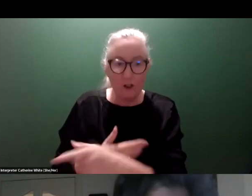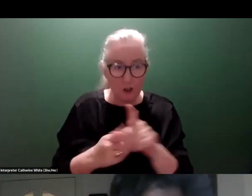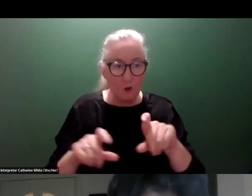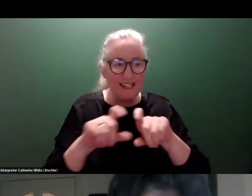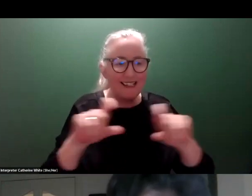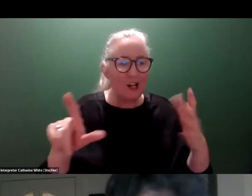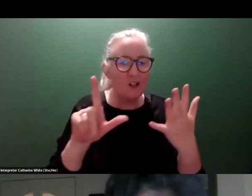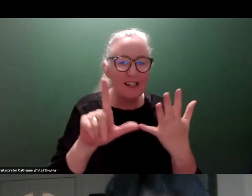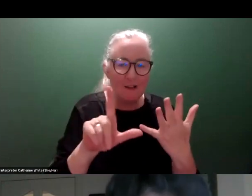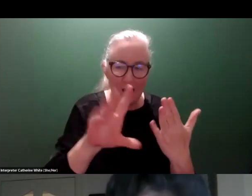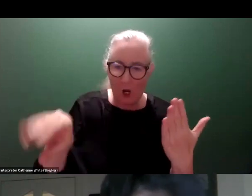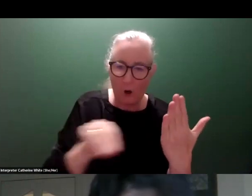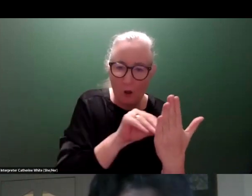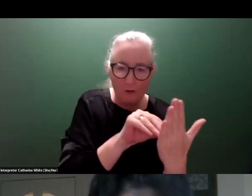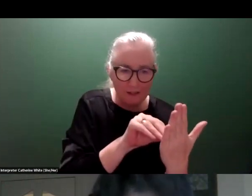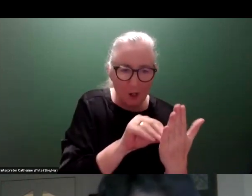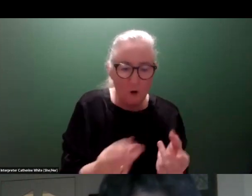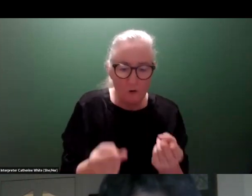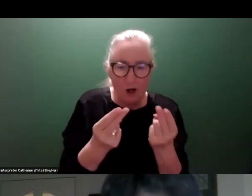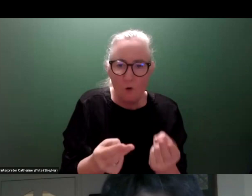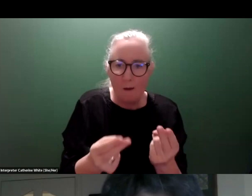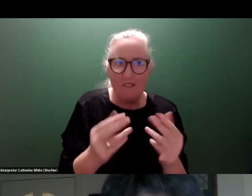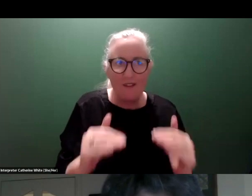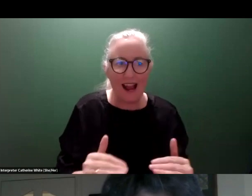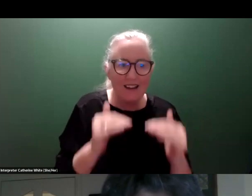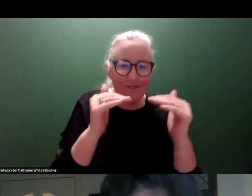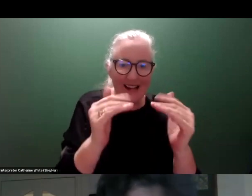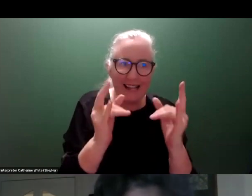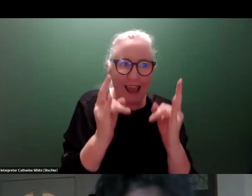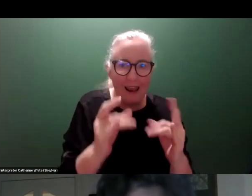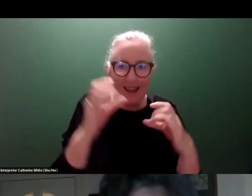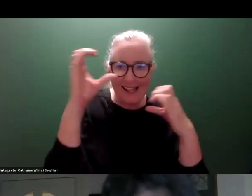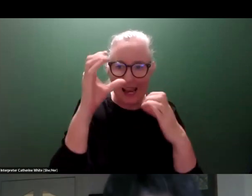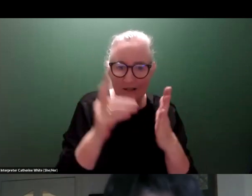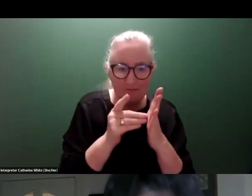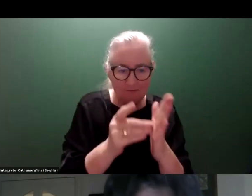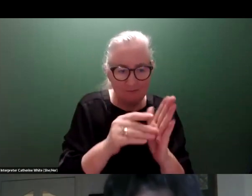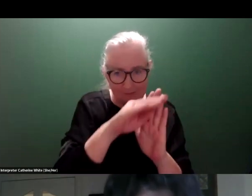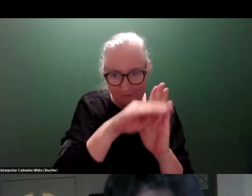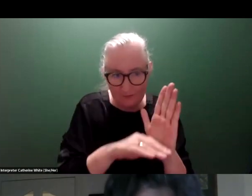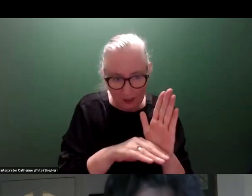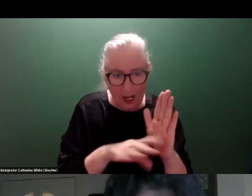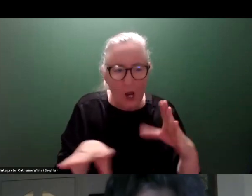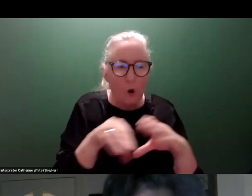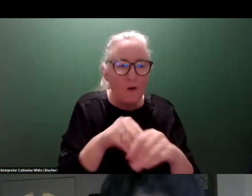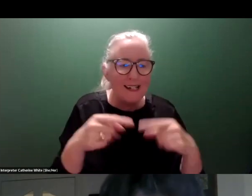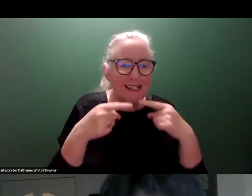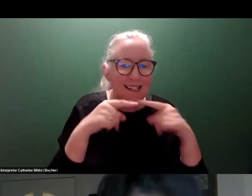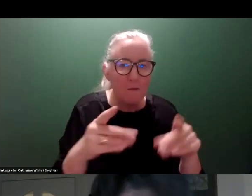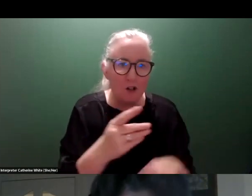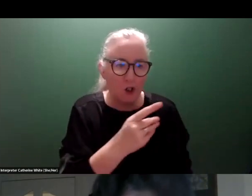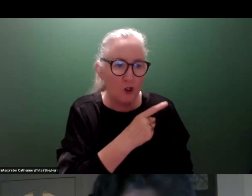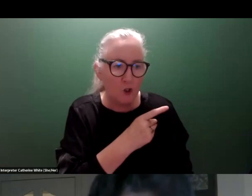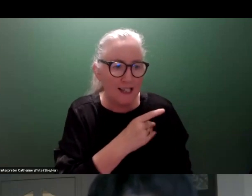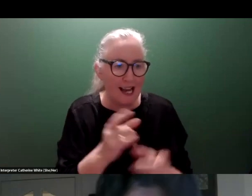7 incorporates the requirements for advanced healthcare directives. It includes a statement of the duties of